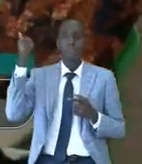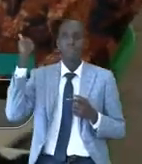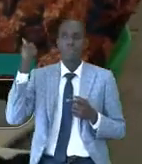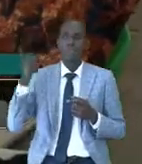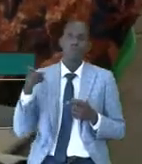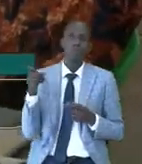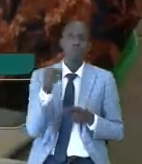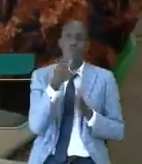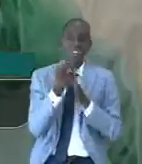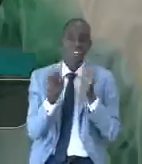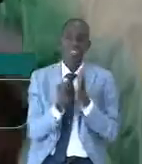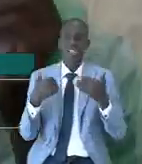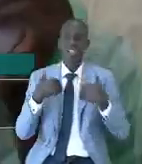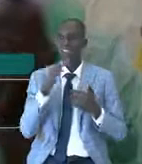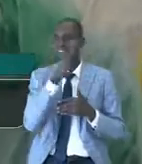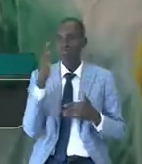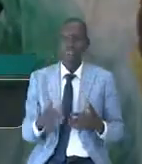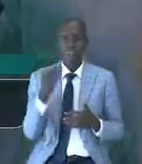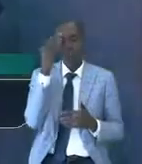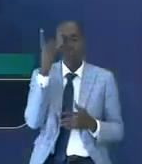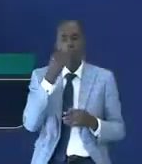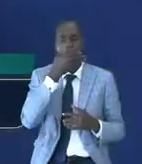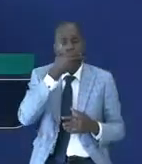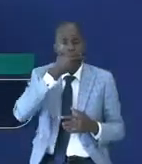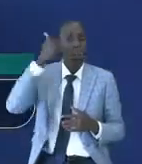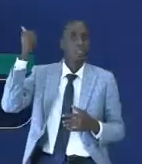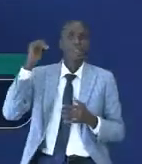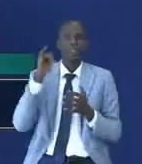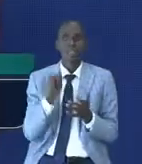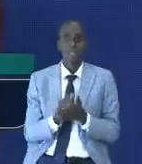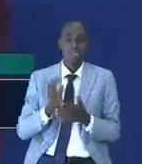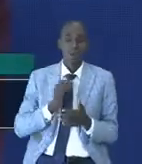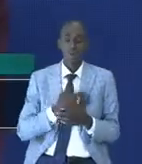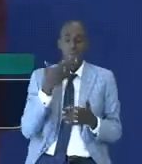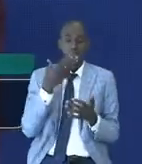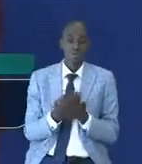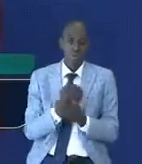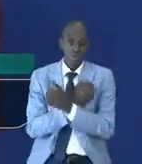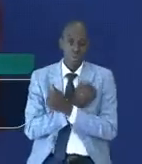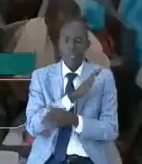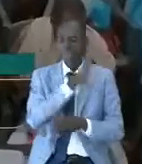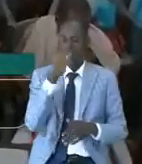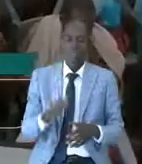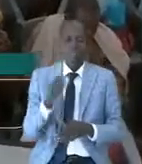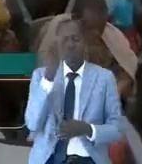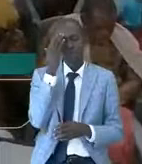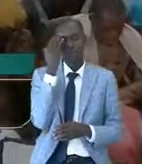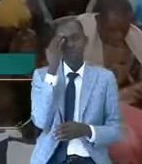state has ever known. The best that our beloved country has ever known.